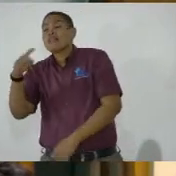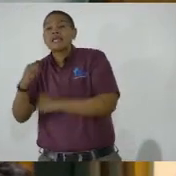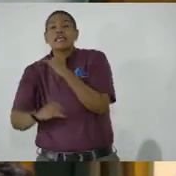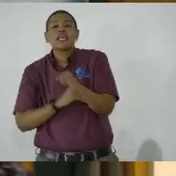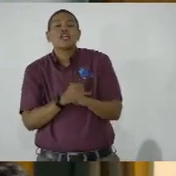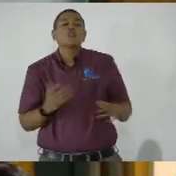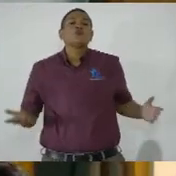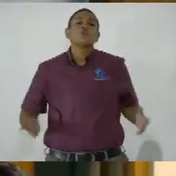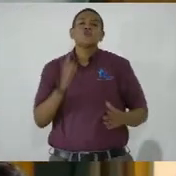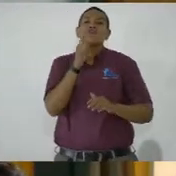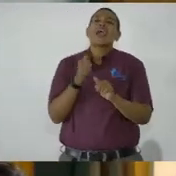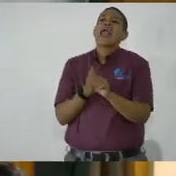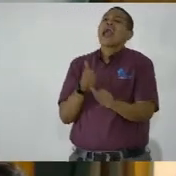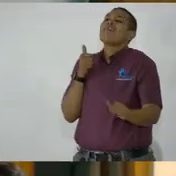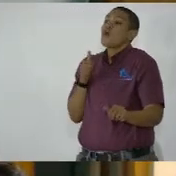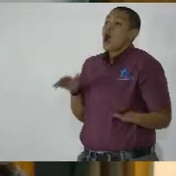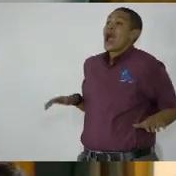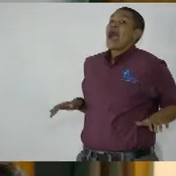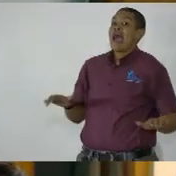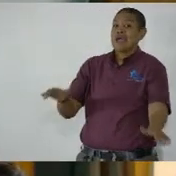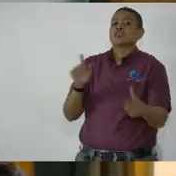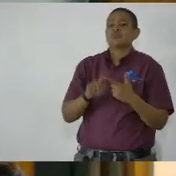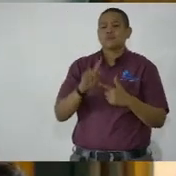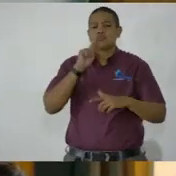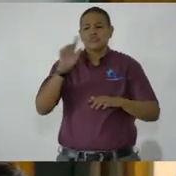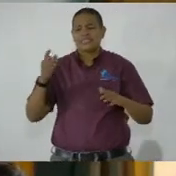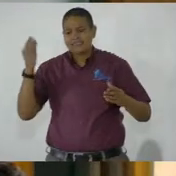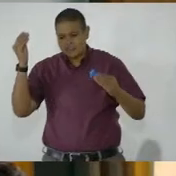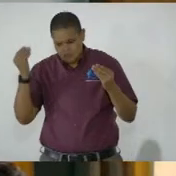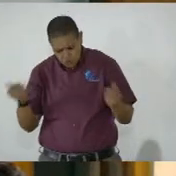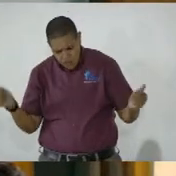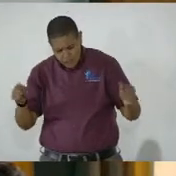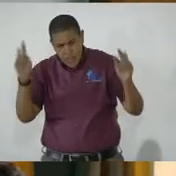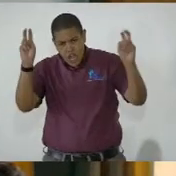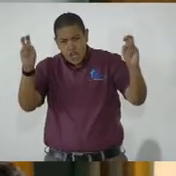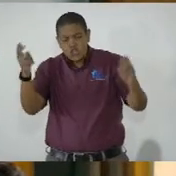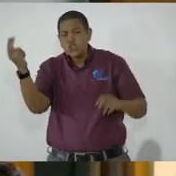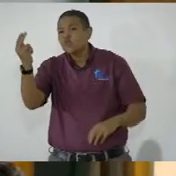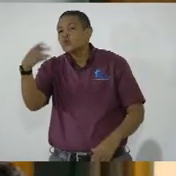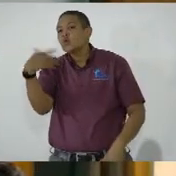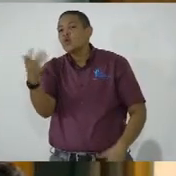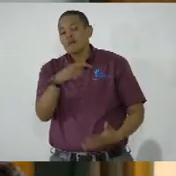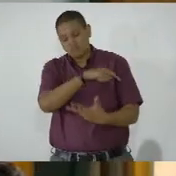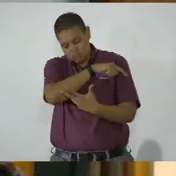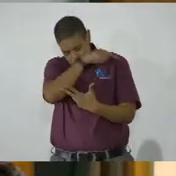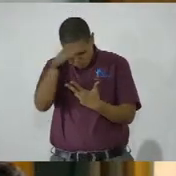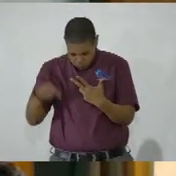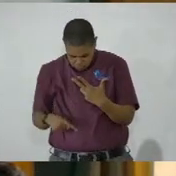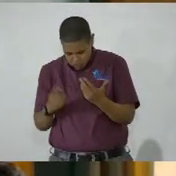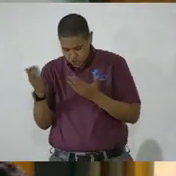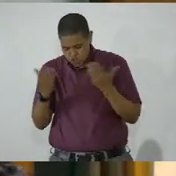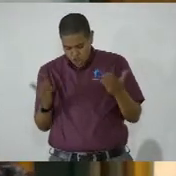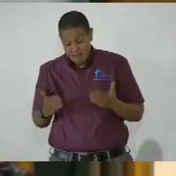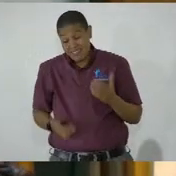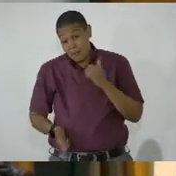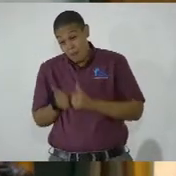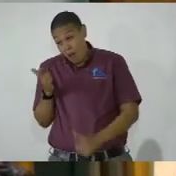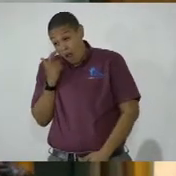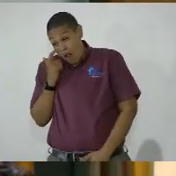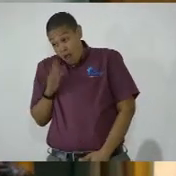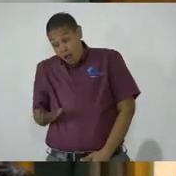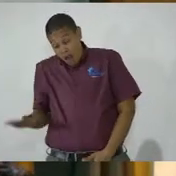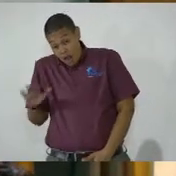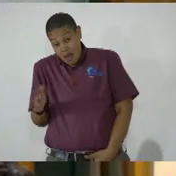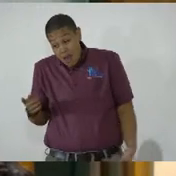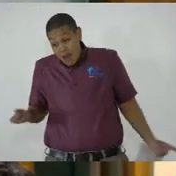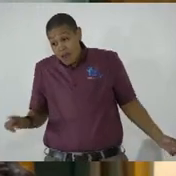institutions to avoid actions and to settle their matters using these services, which in most instances, Madam